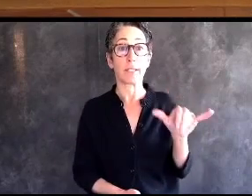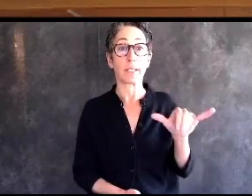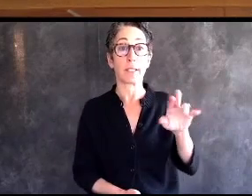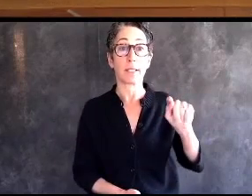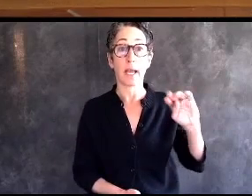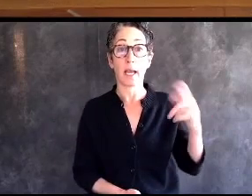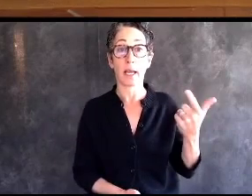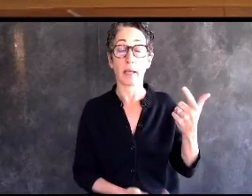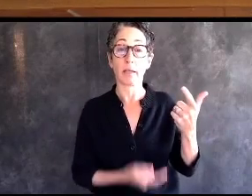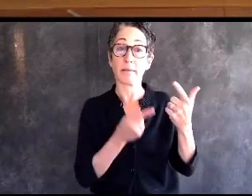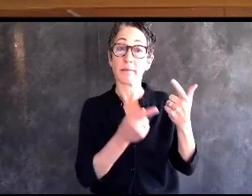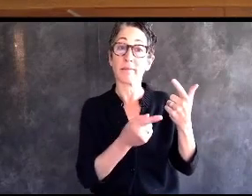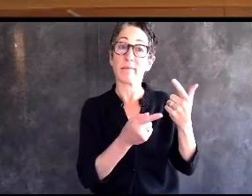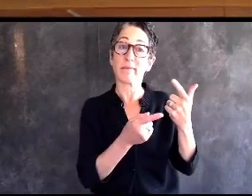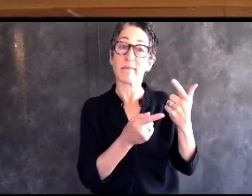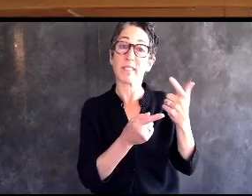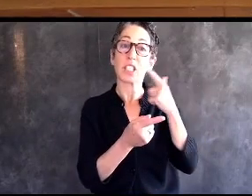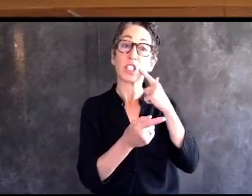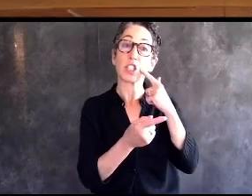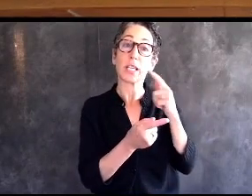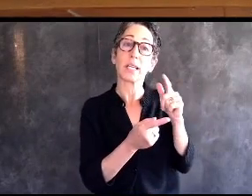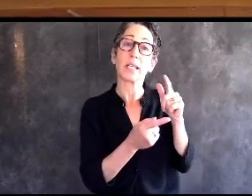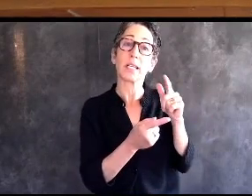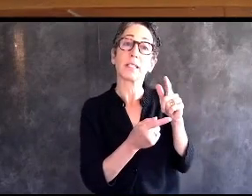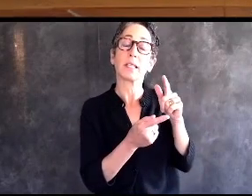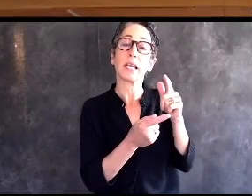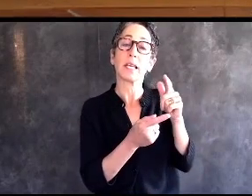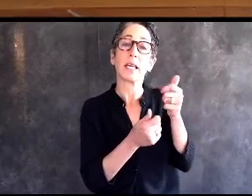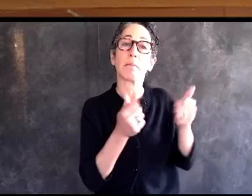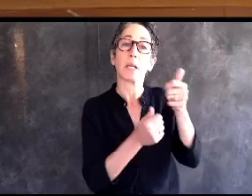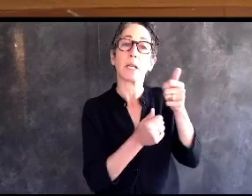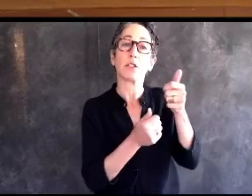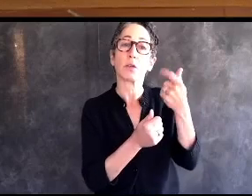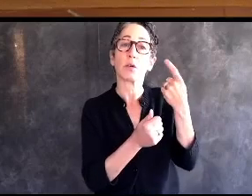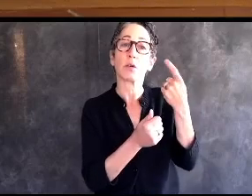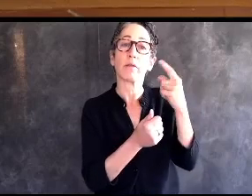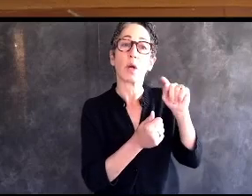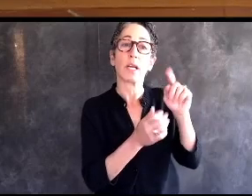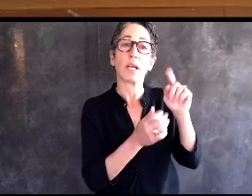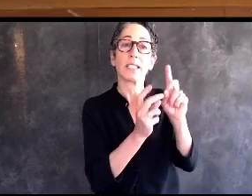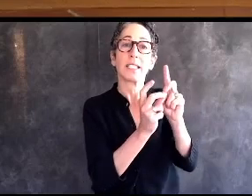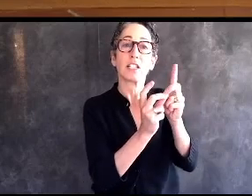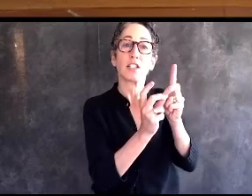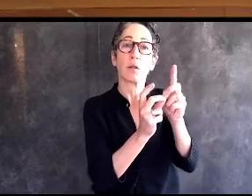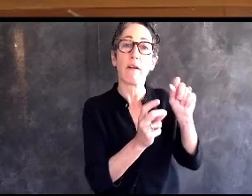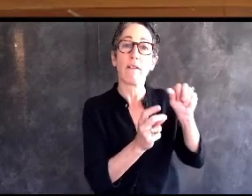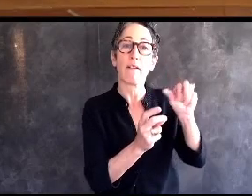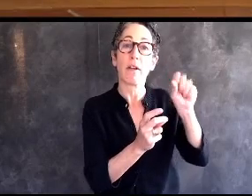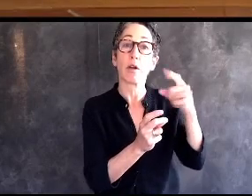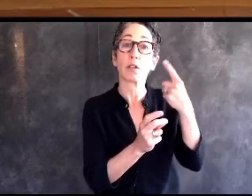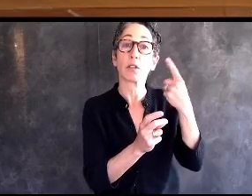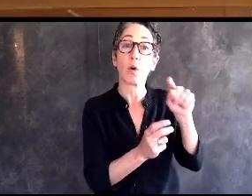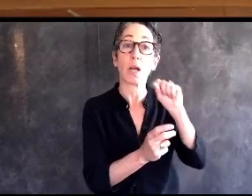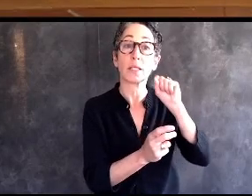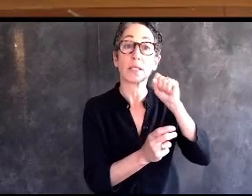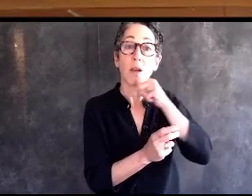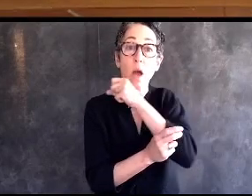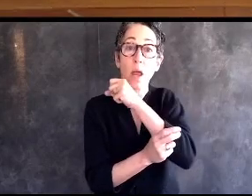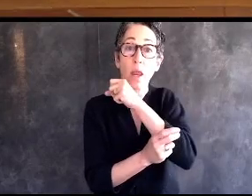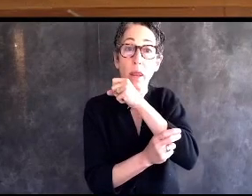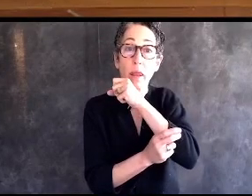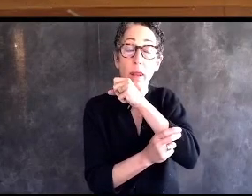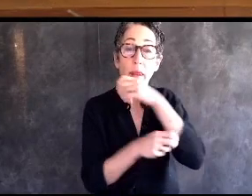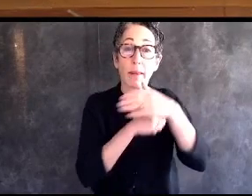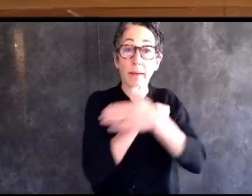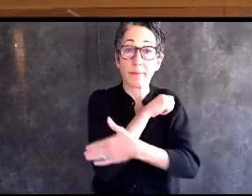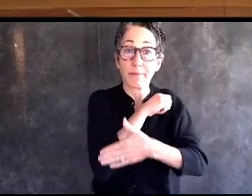inaugural Minister of Digital Affairs for Taiwan. And Minister Tang has really had an